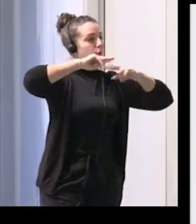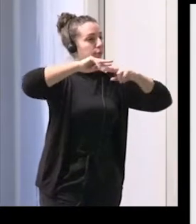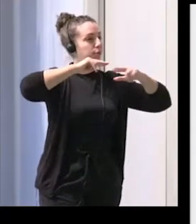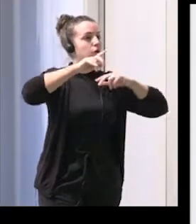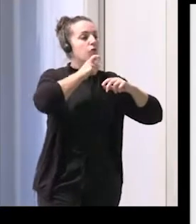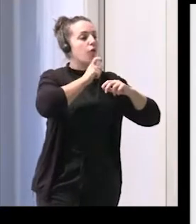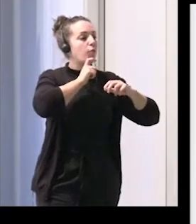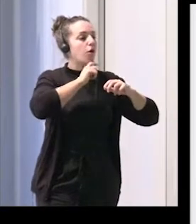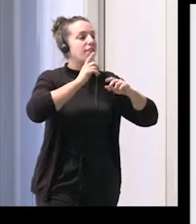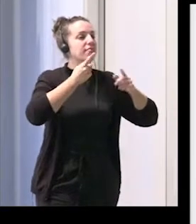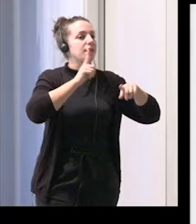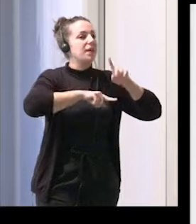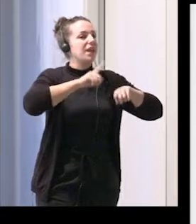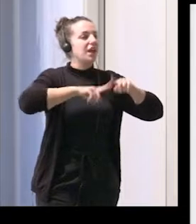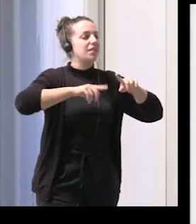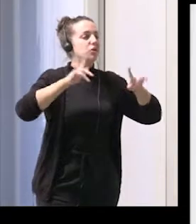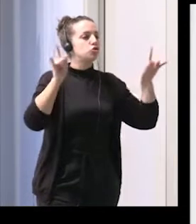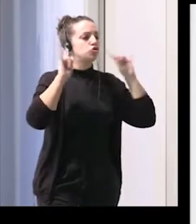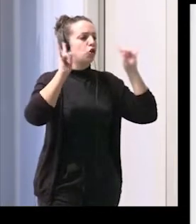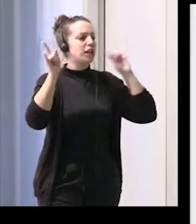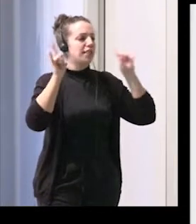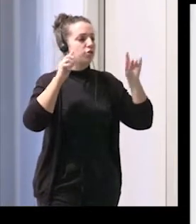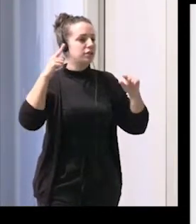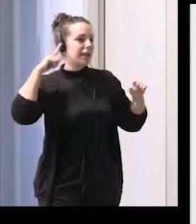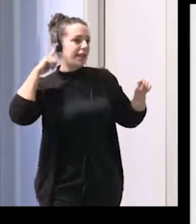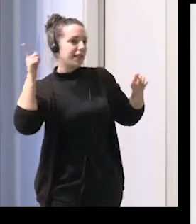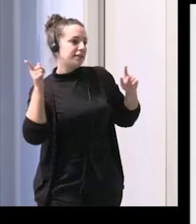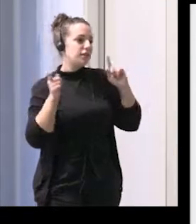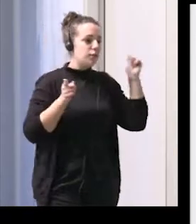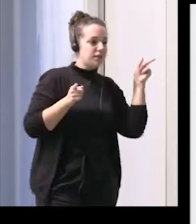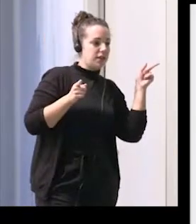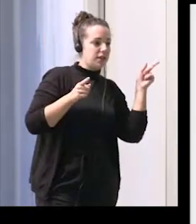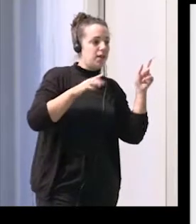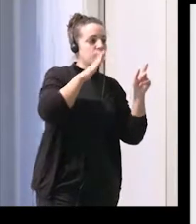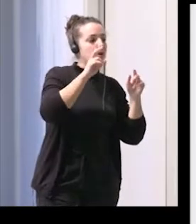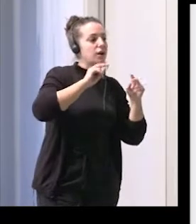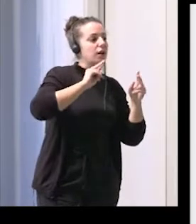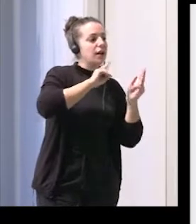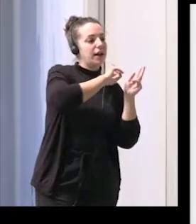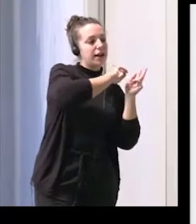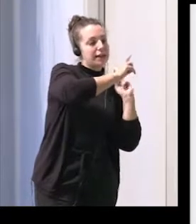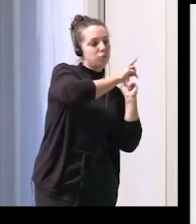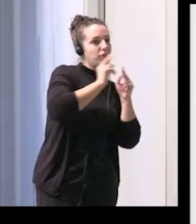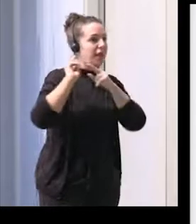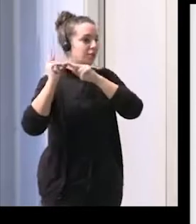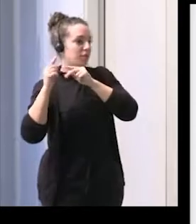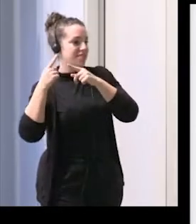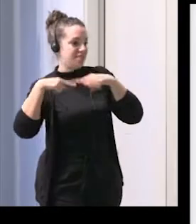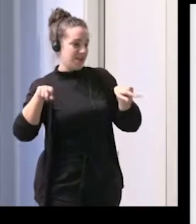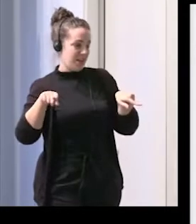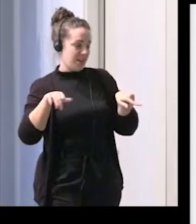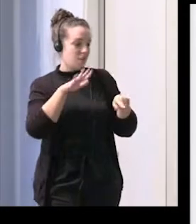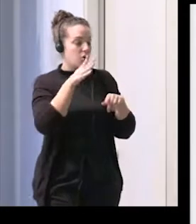ear, and we find clear deficits, even in children who receive two cochlear implants at the same